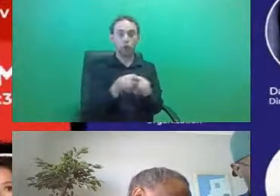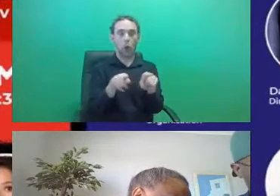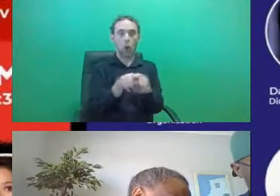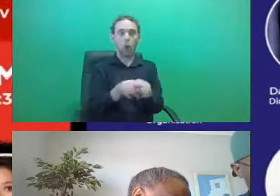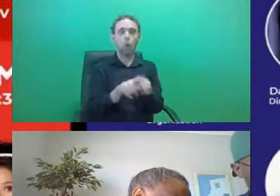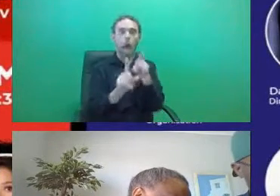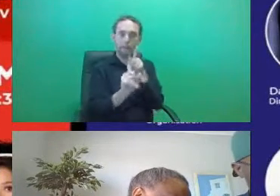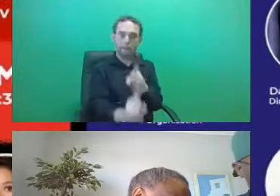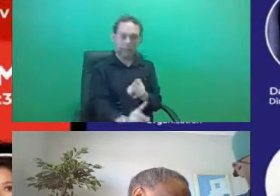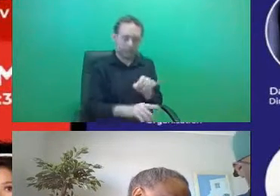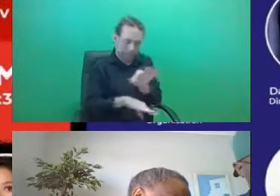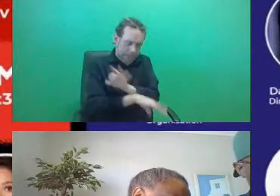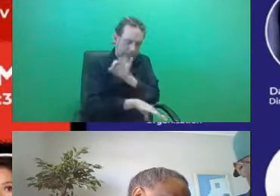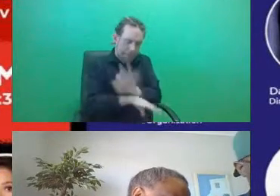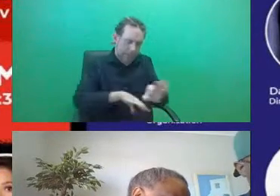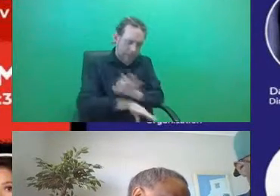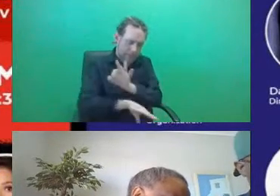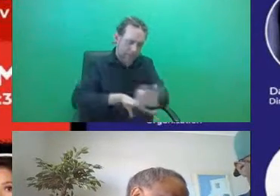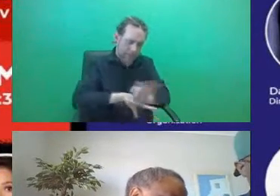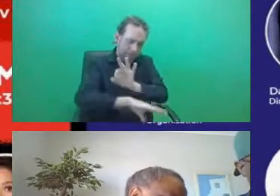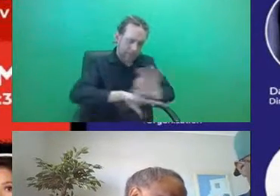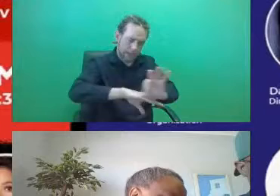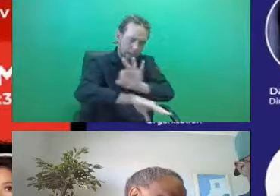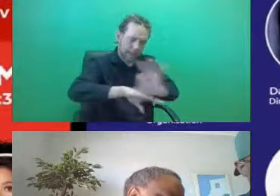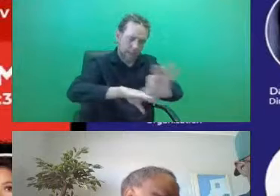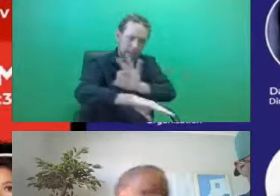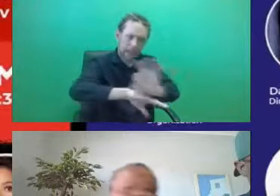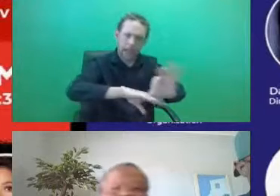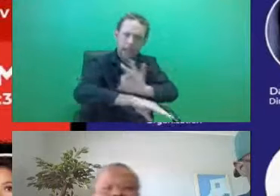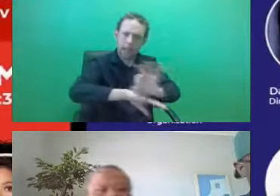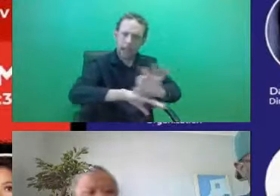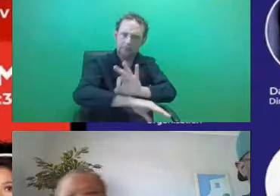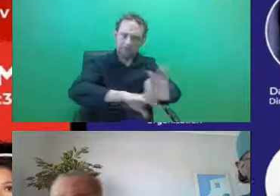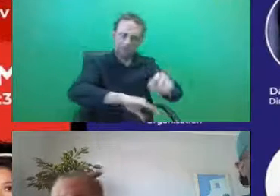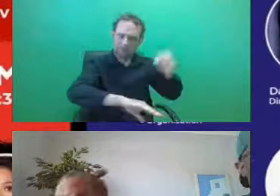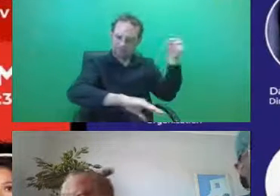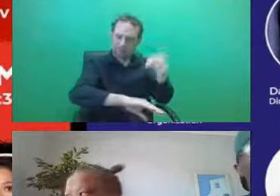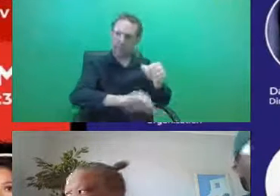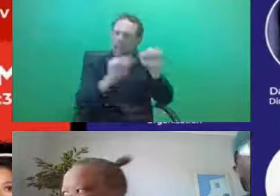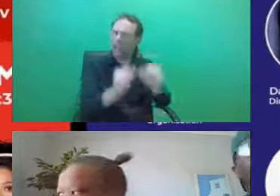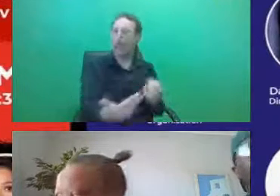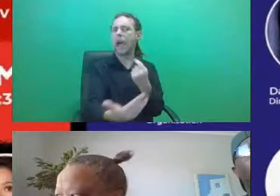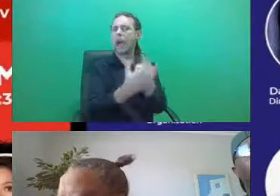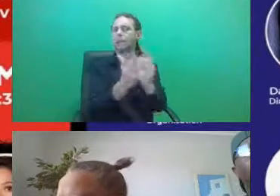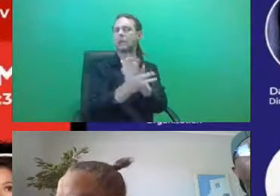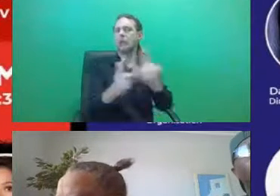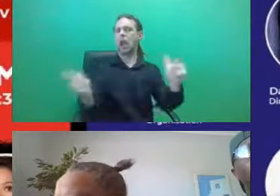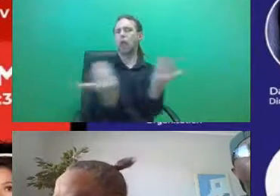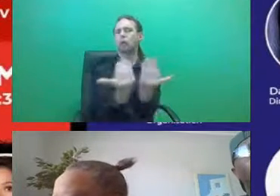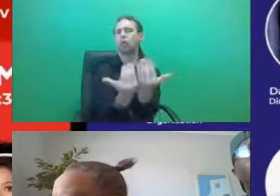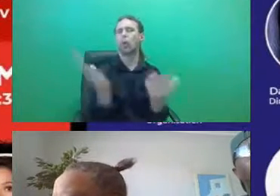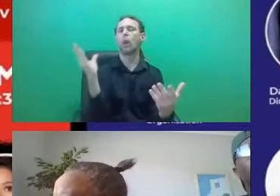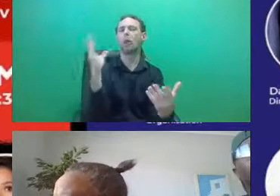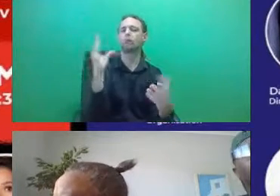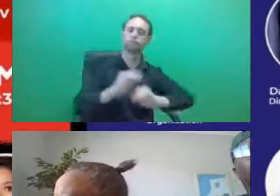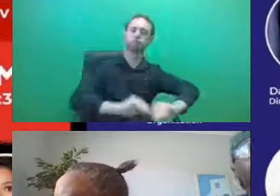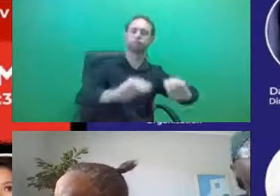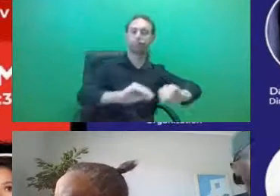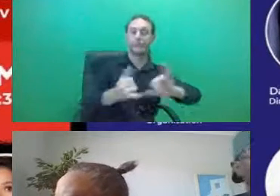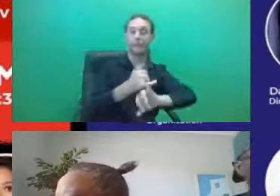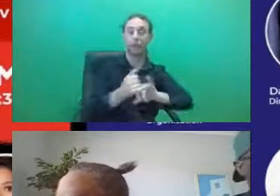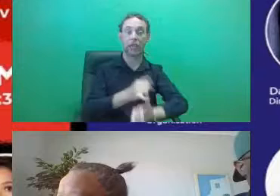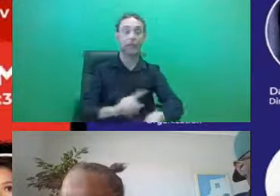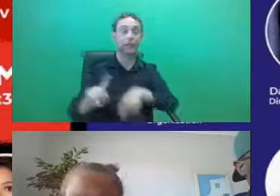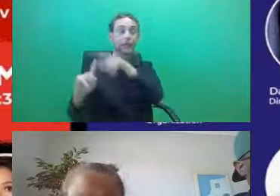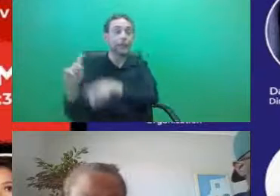intentional processes to ensure that that this does take place and this does happen. And Leonora